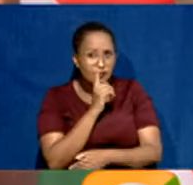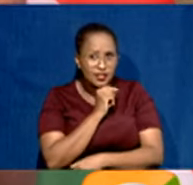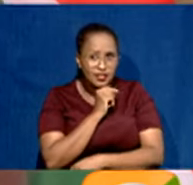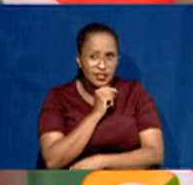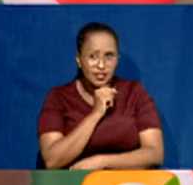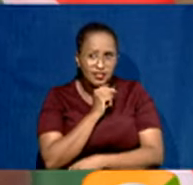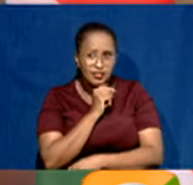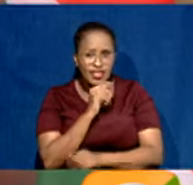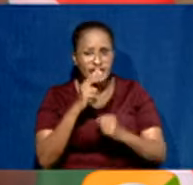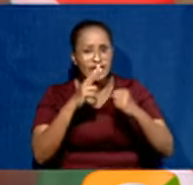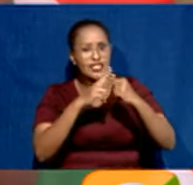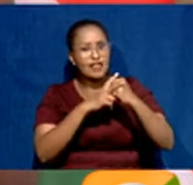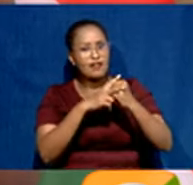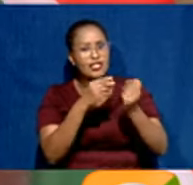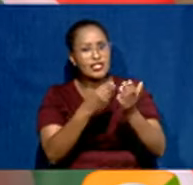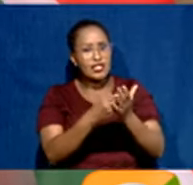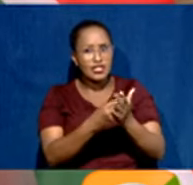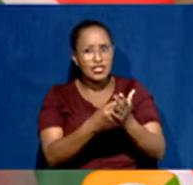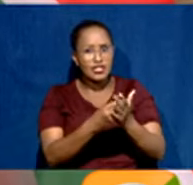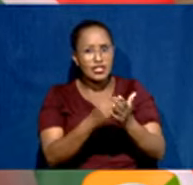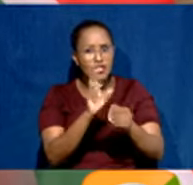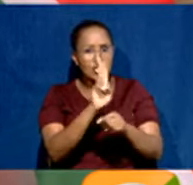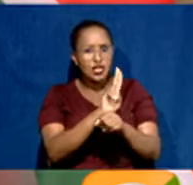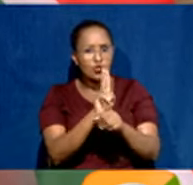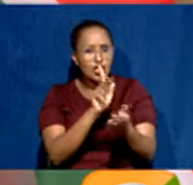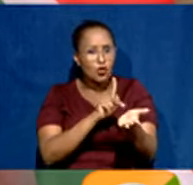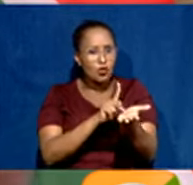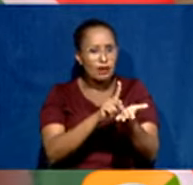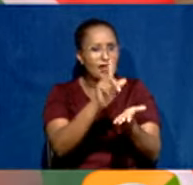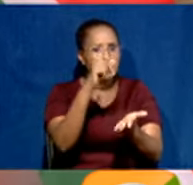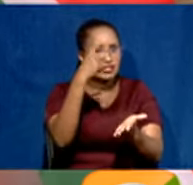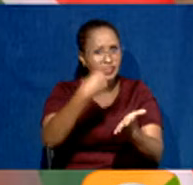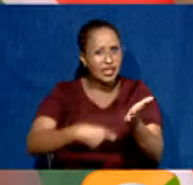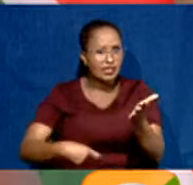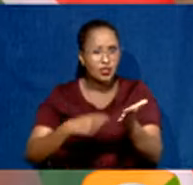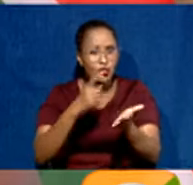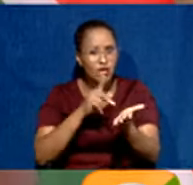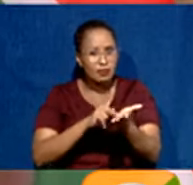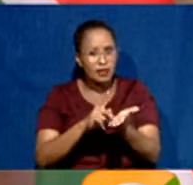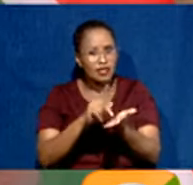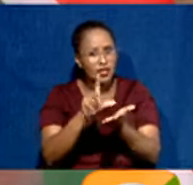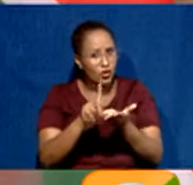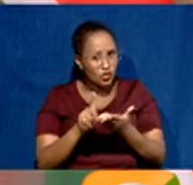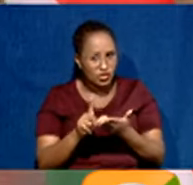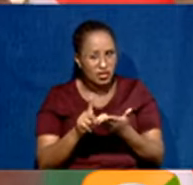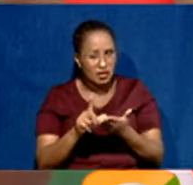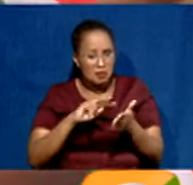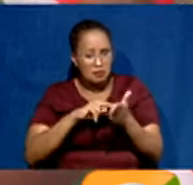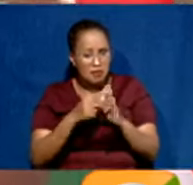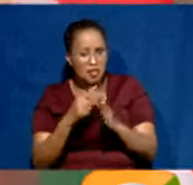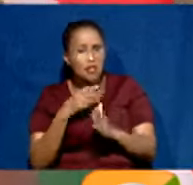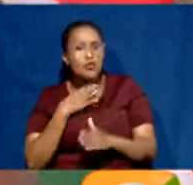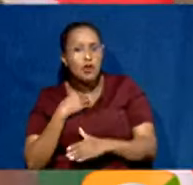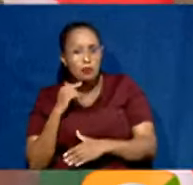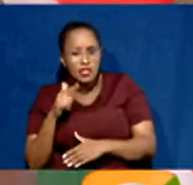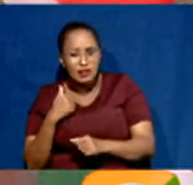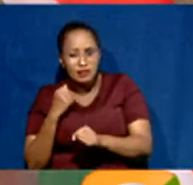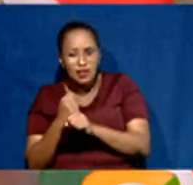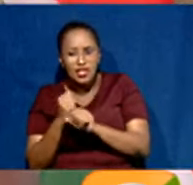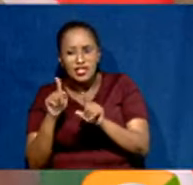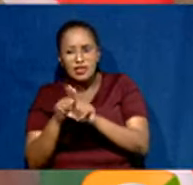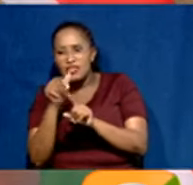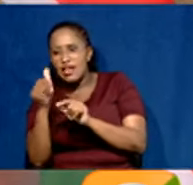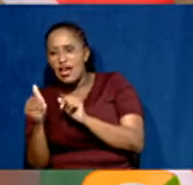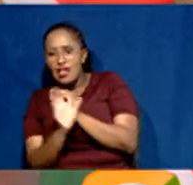for every 10 shillings I collect, 7 shillings go to paying debt. Are you telling me that you want me to do what other countries have done,